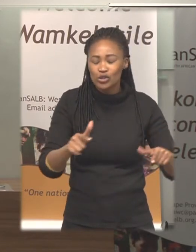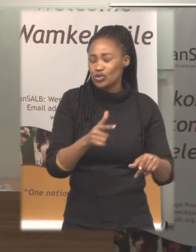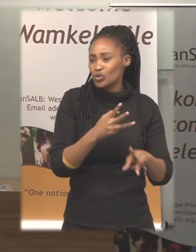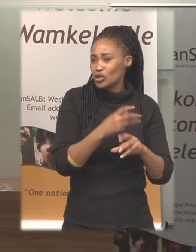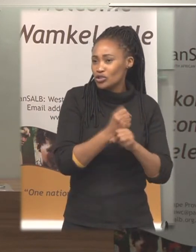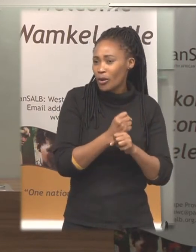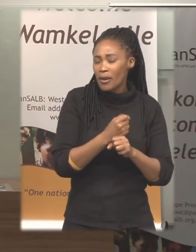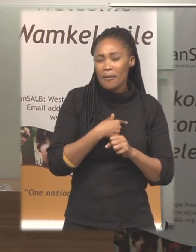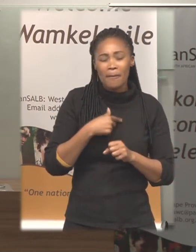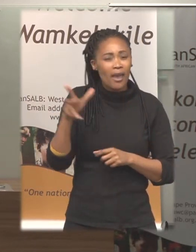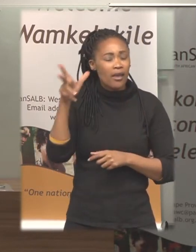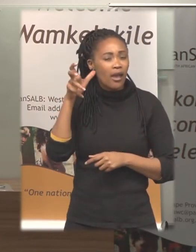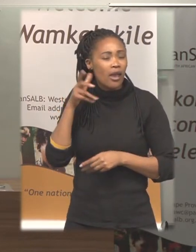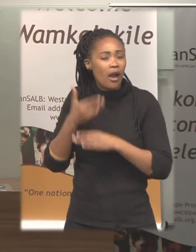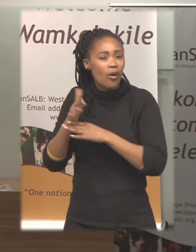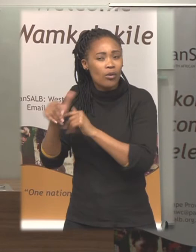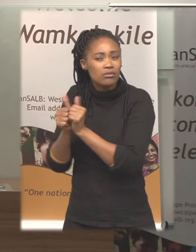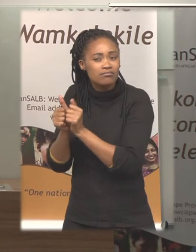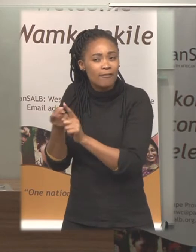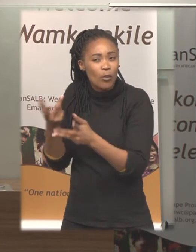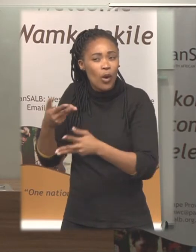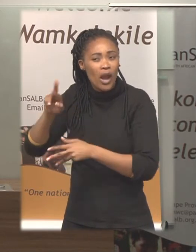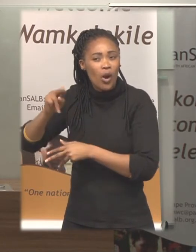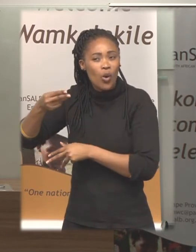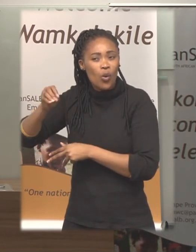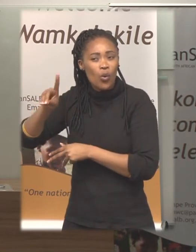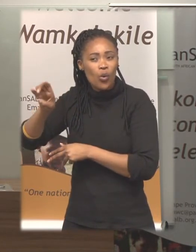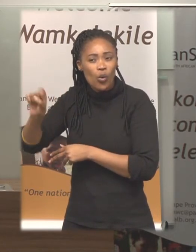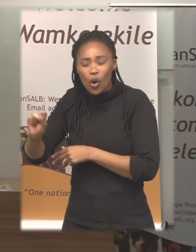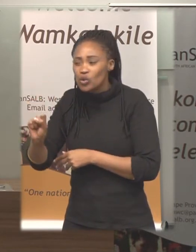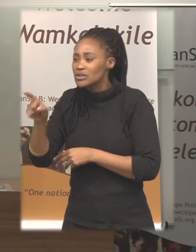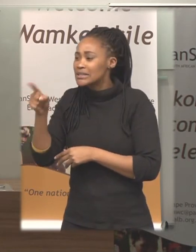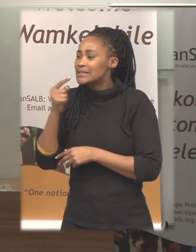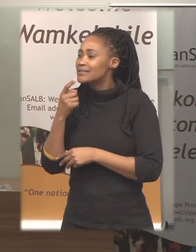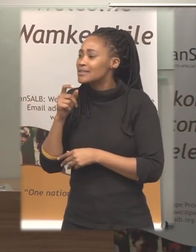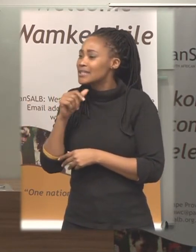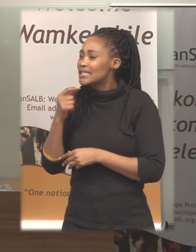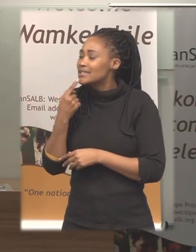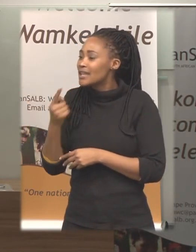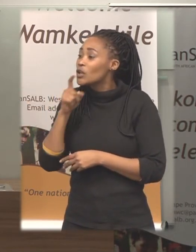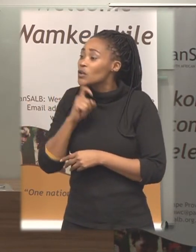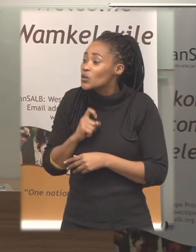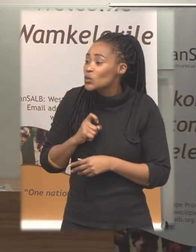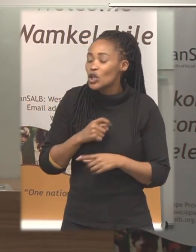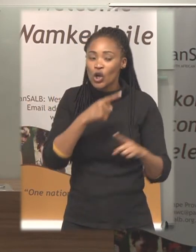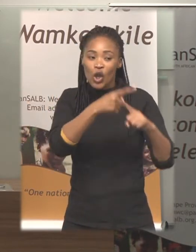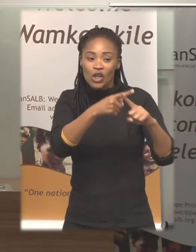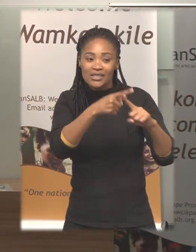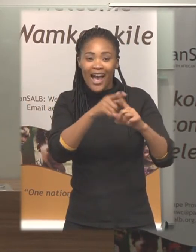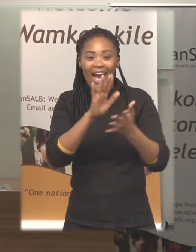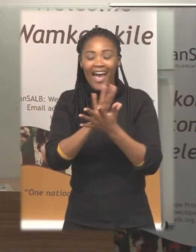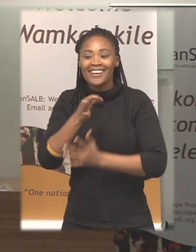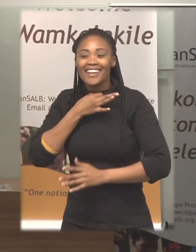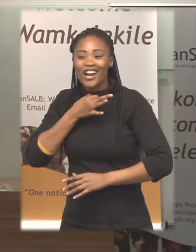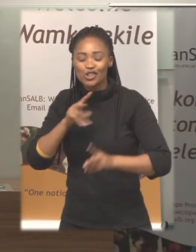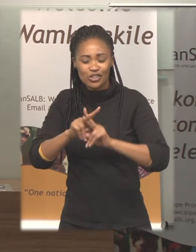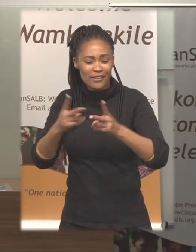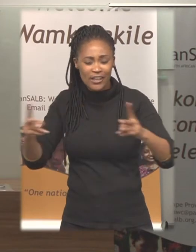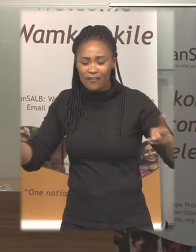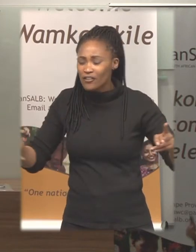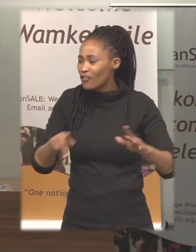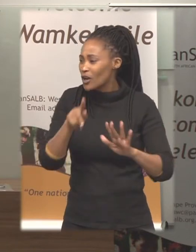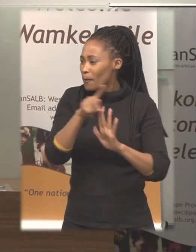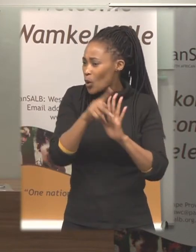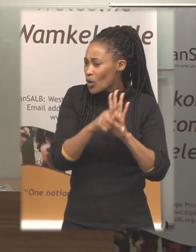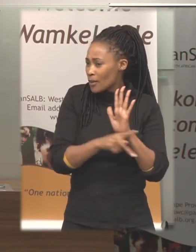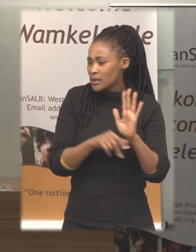speaking about their use of isiXhosa and English in different programs, not just in the African